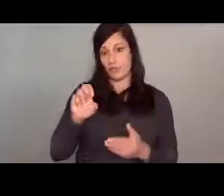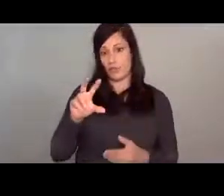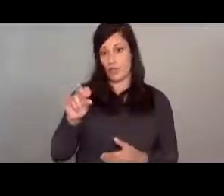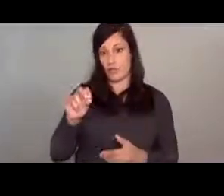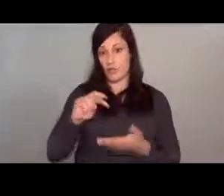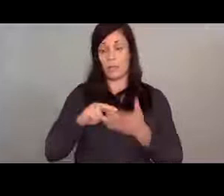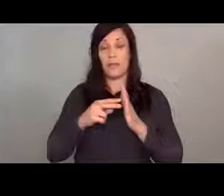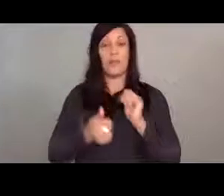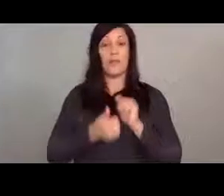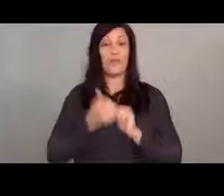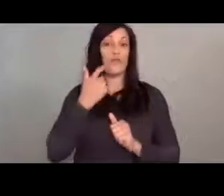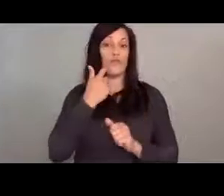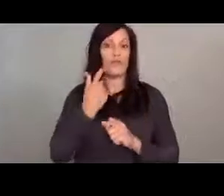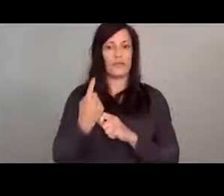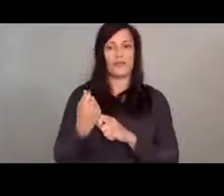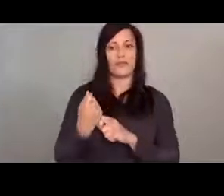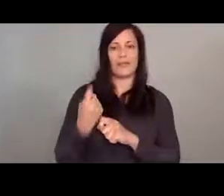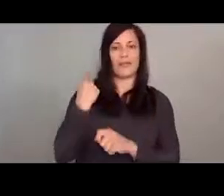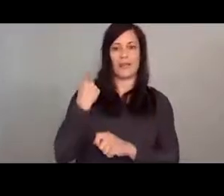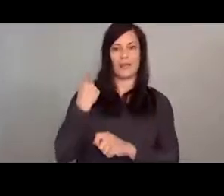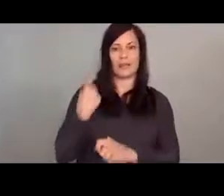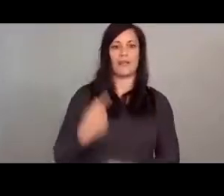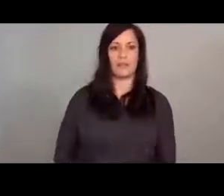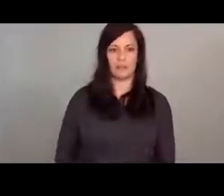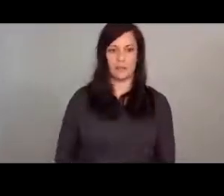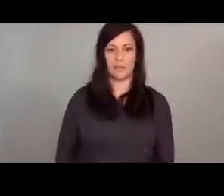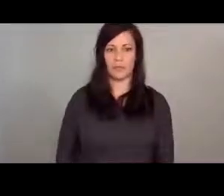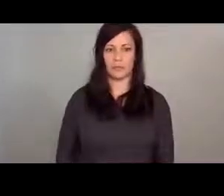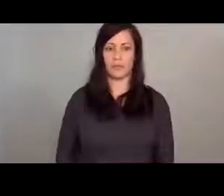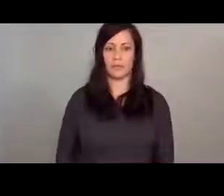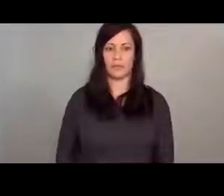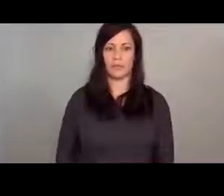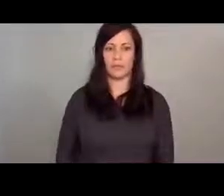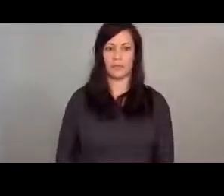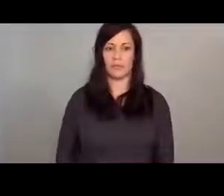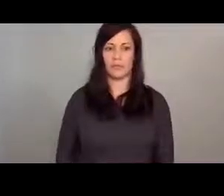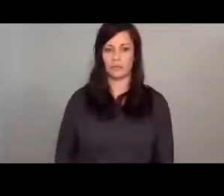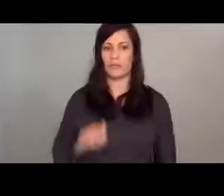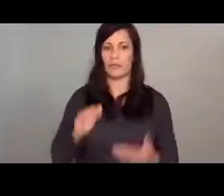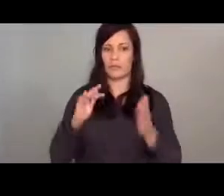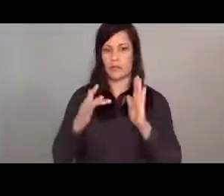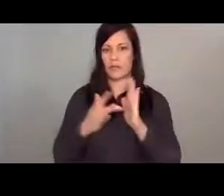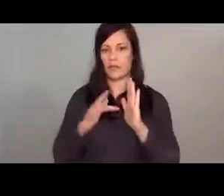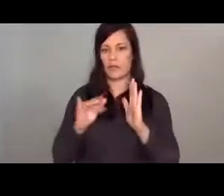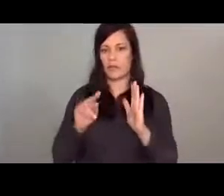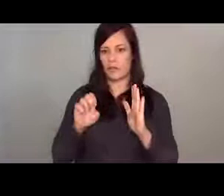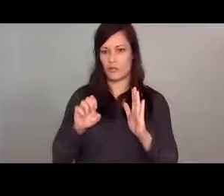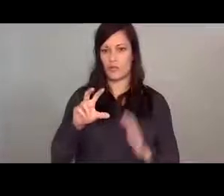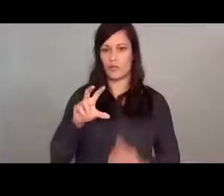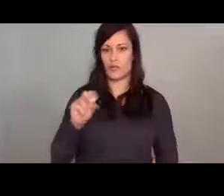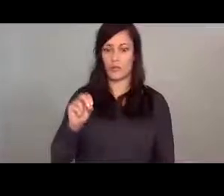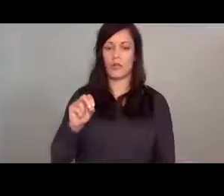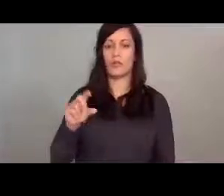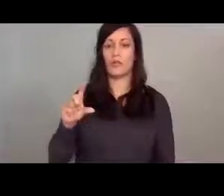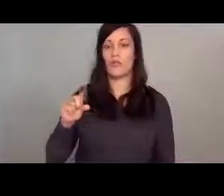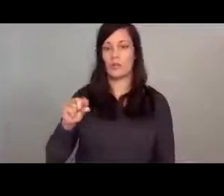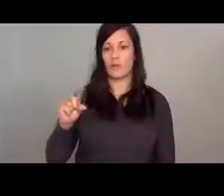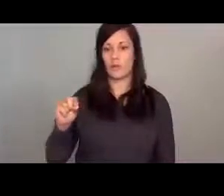year. So I'm gonna go ahead and choose June 30th,